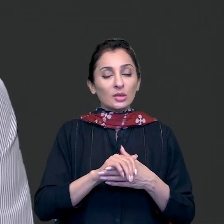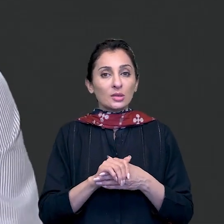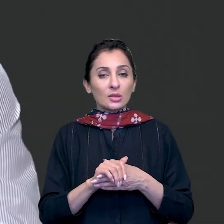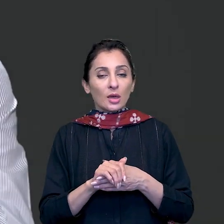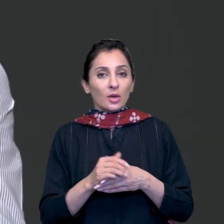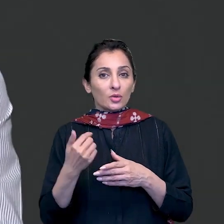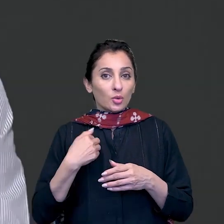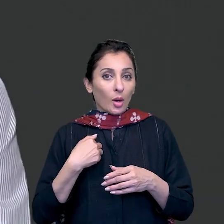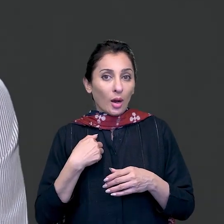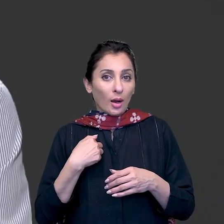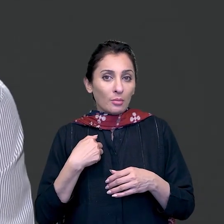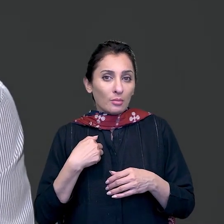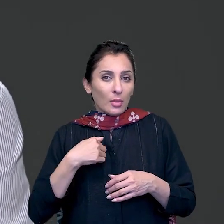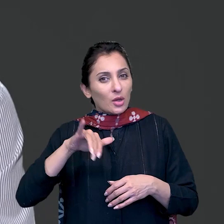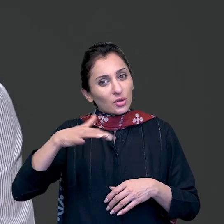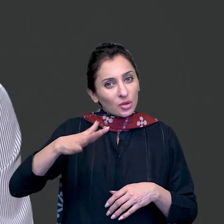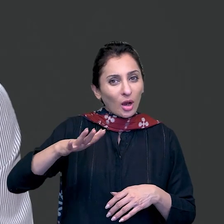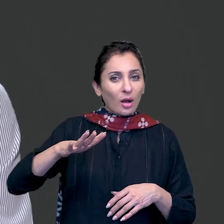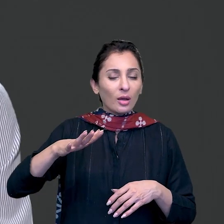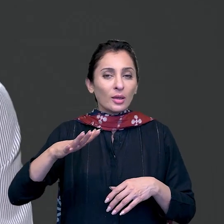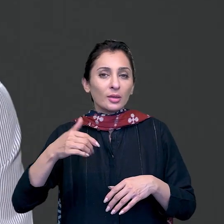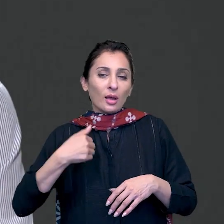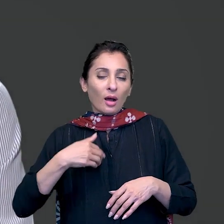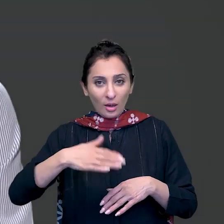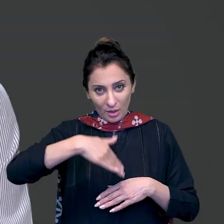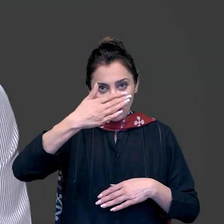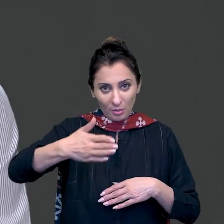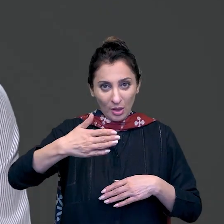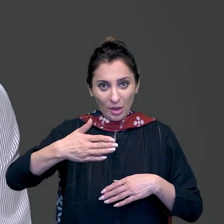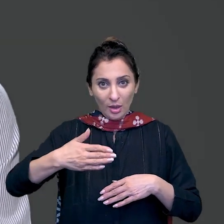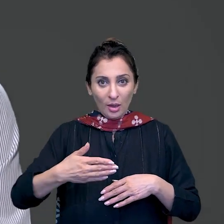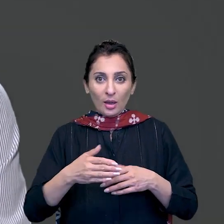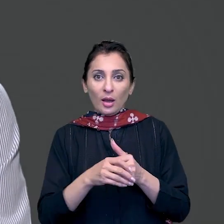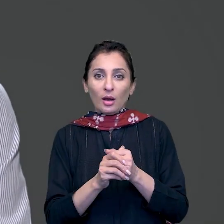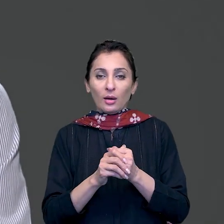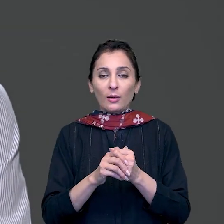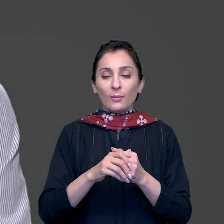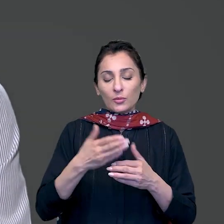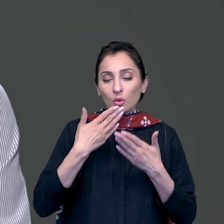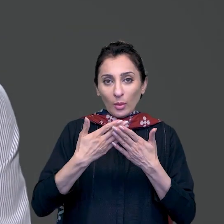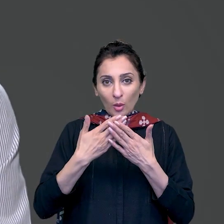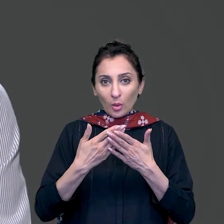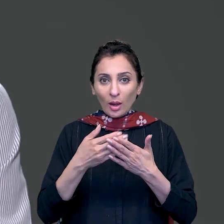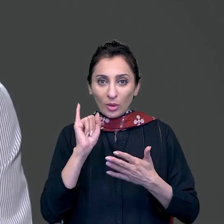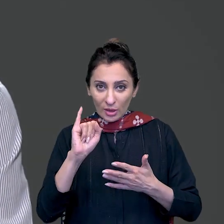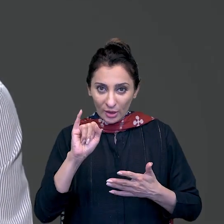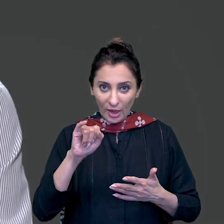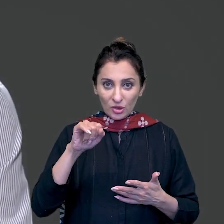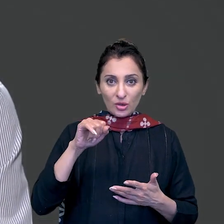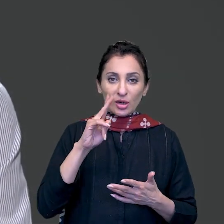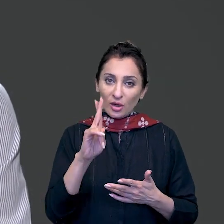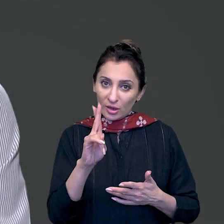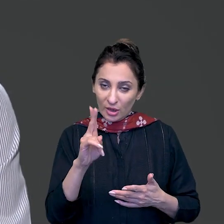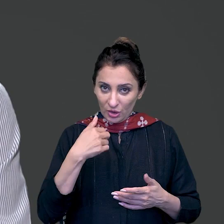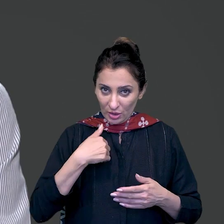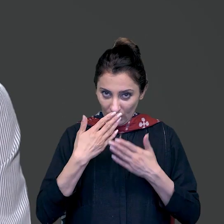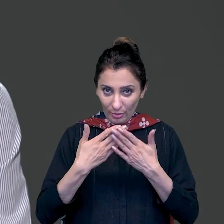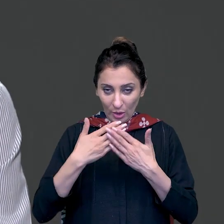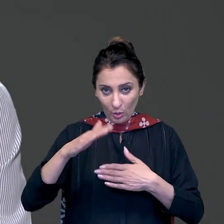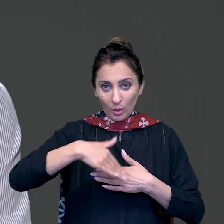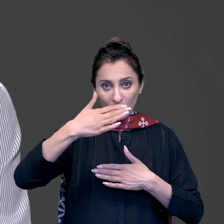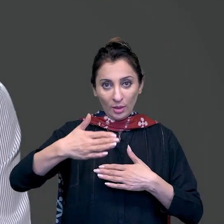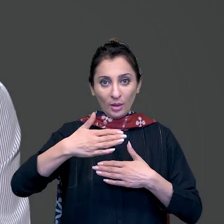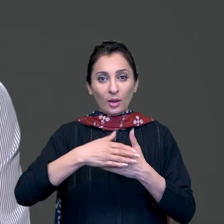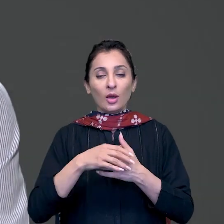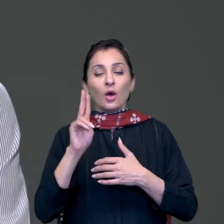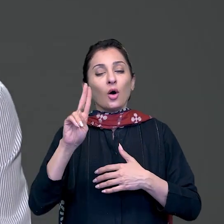valuable insights that Model UN have given me is that maybe I might be pursuing a career in international relations.